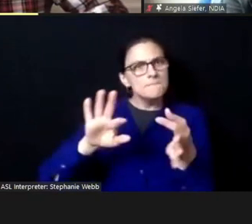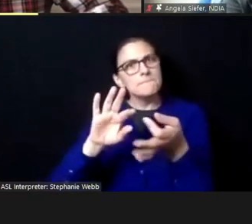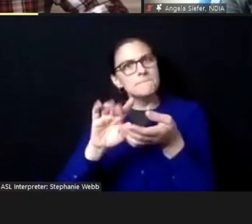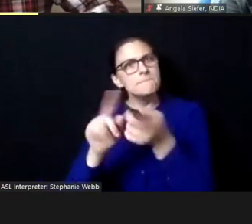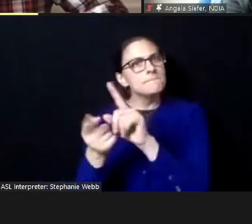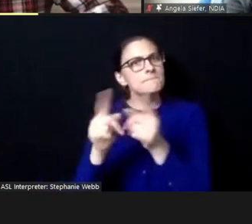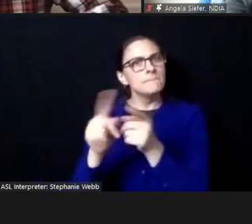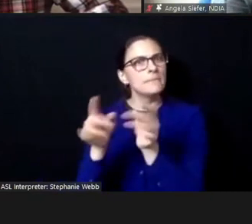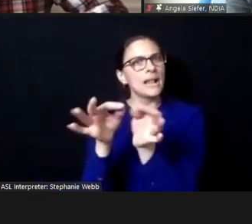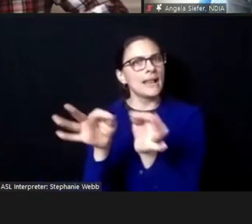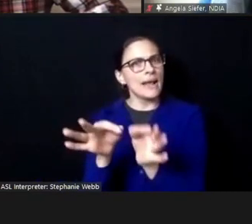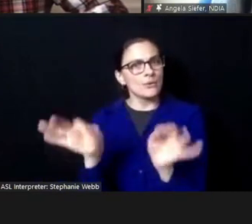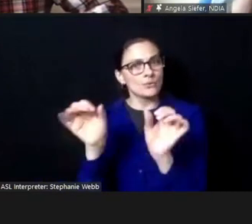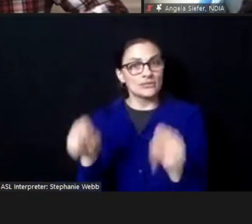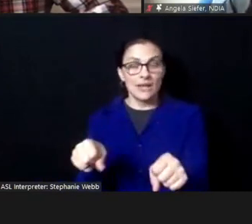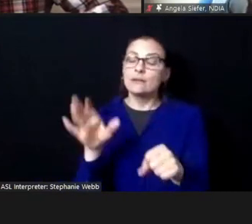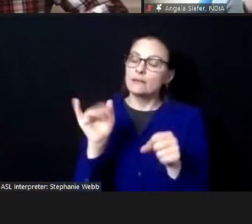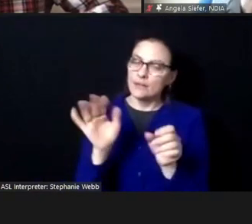but also